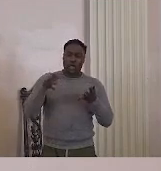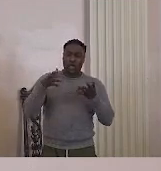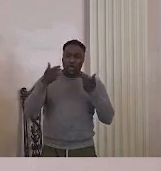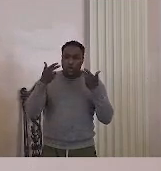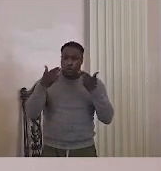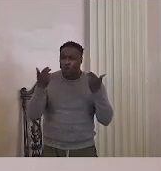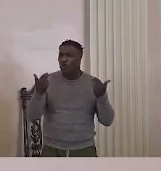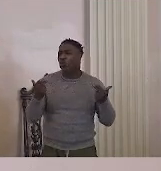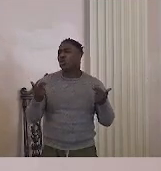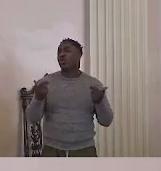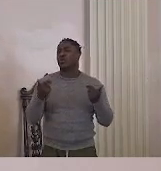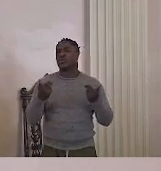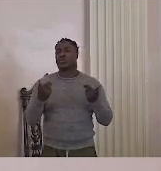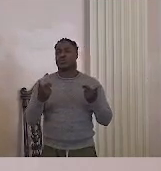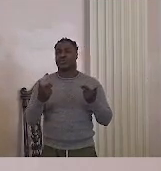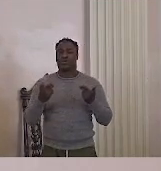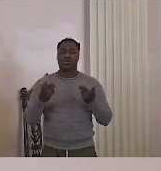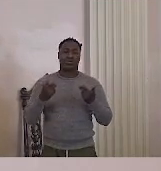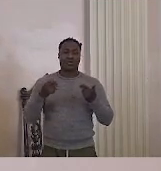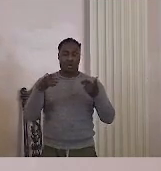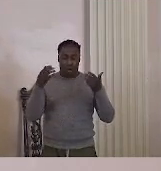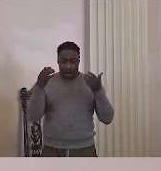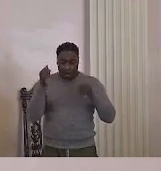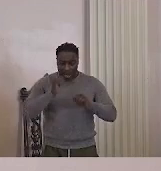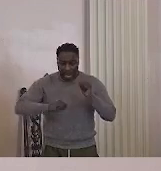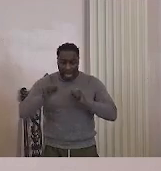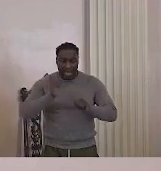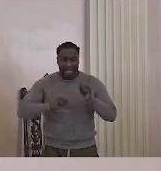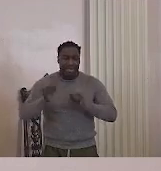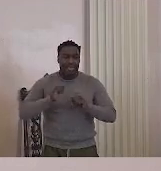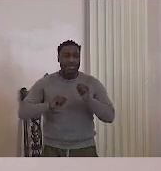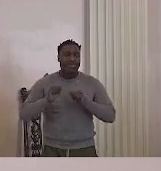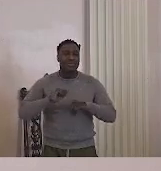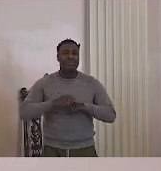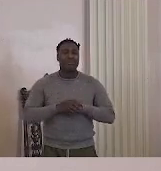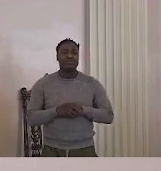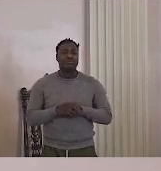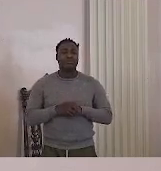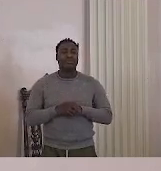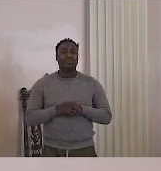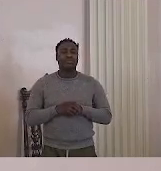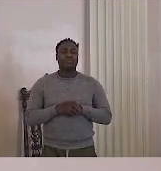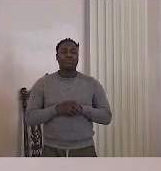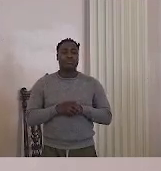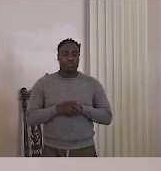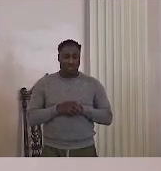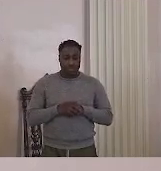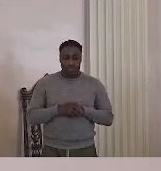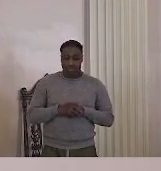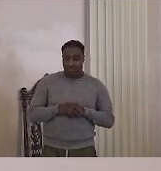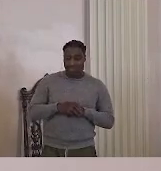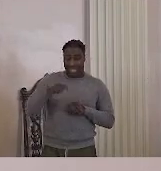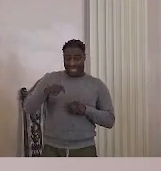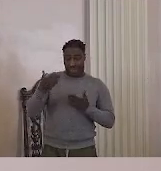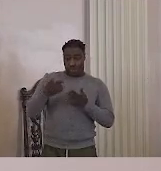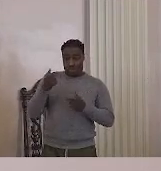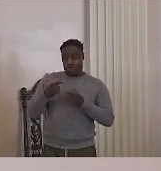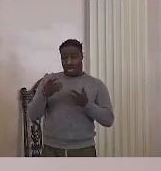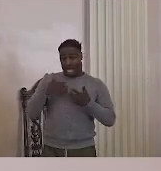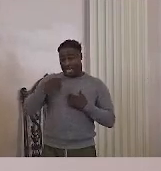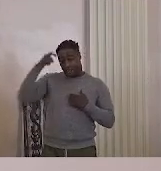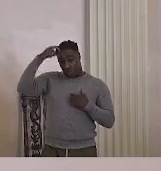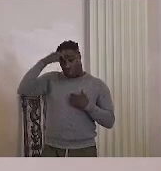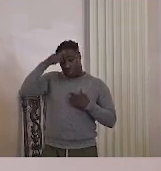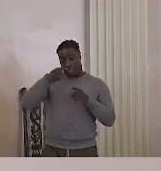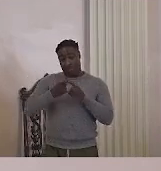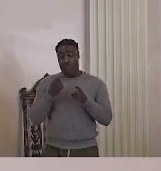and body awareness and play. It's a wisdom they possess that comes from